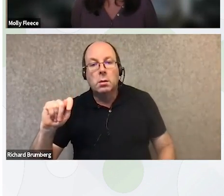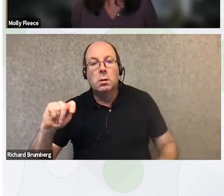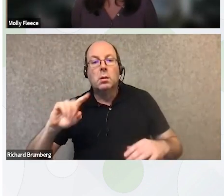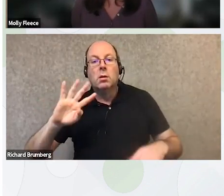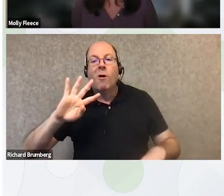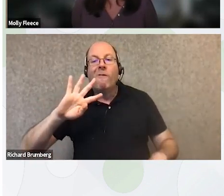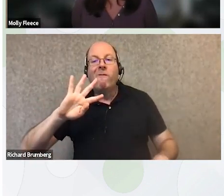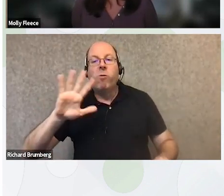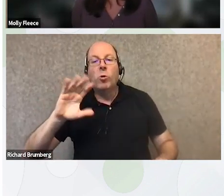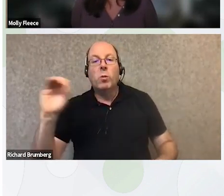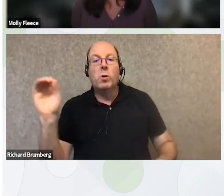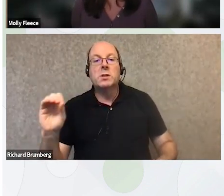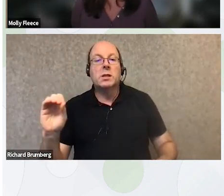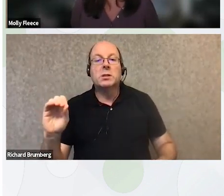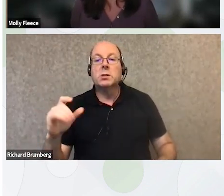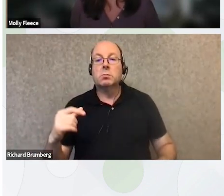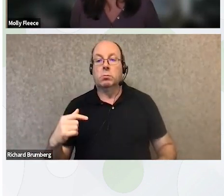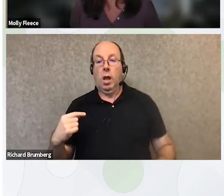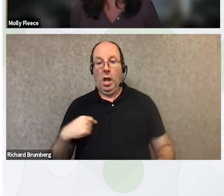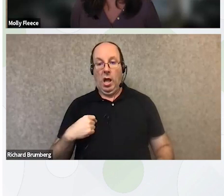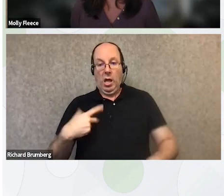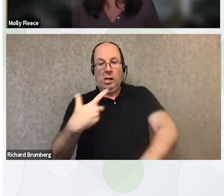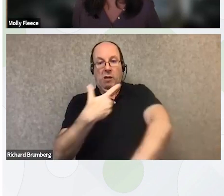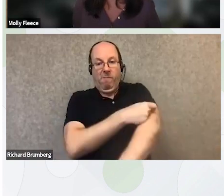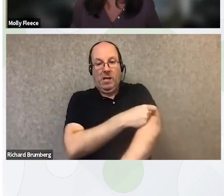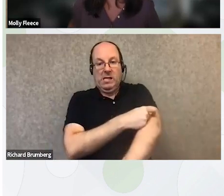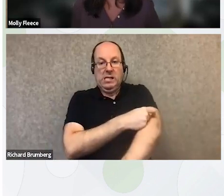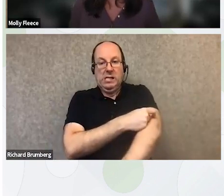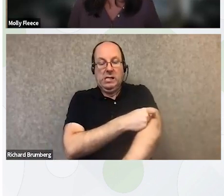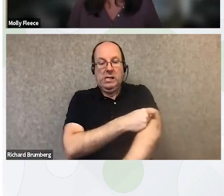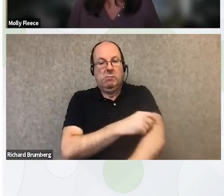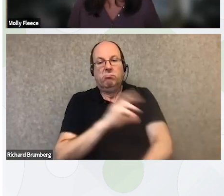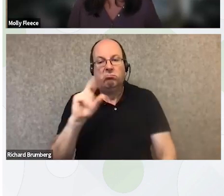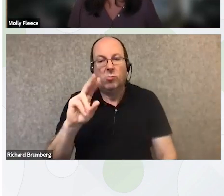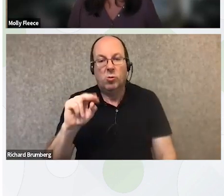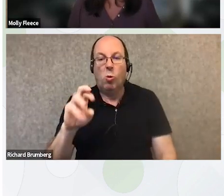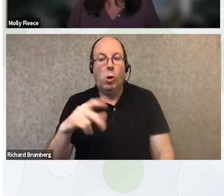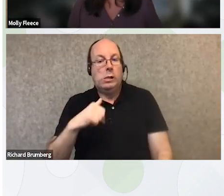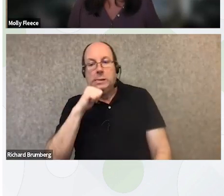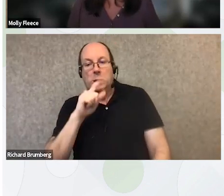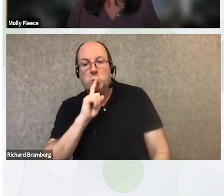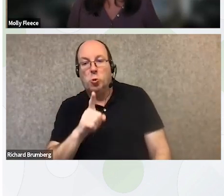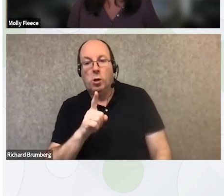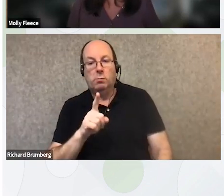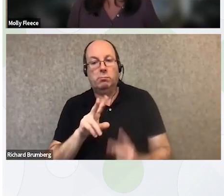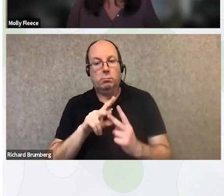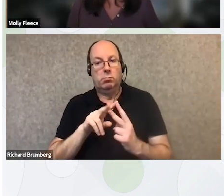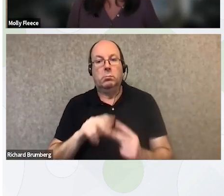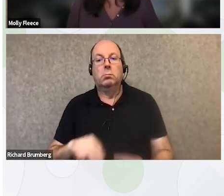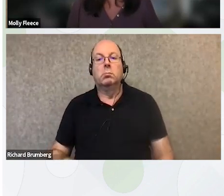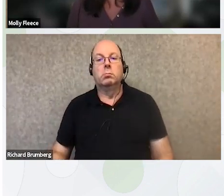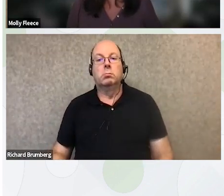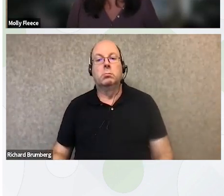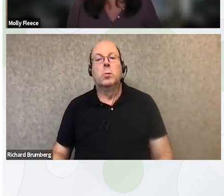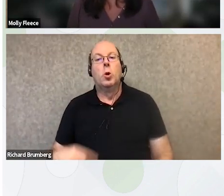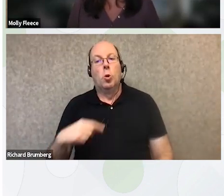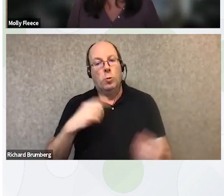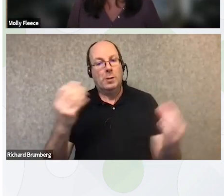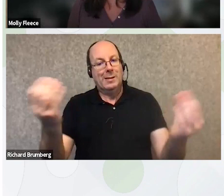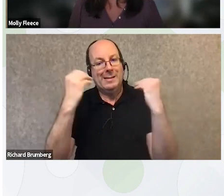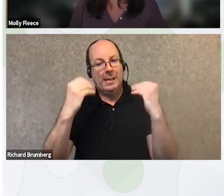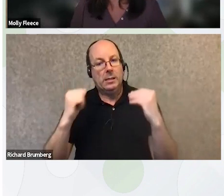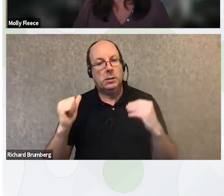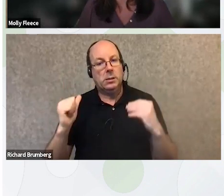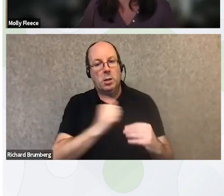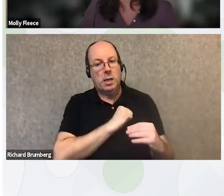they do not plan or are unsure if they are going to get vaccinated this year. So I think a lot of opportunity for ourselves to educate ourselves, as well as